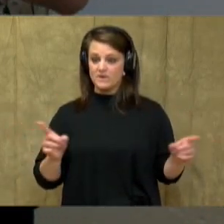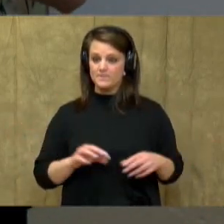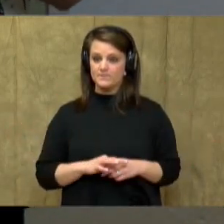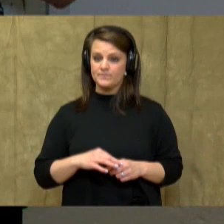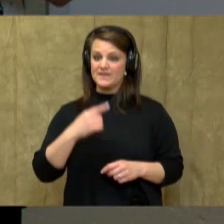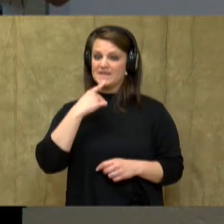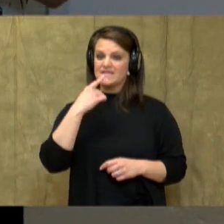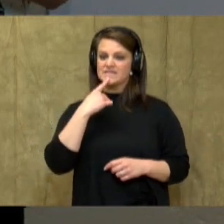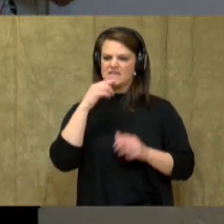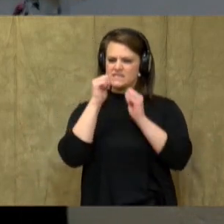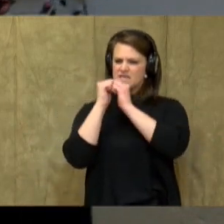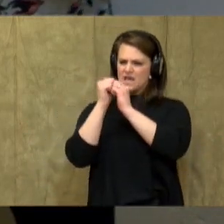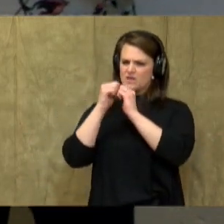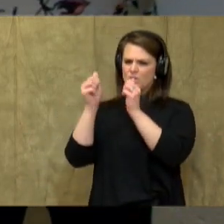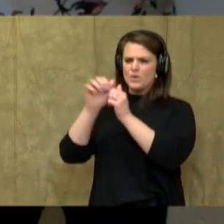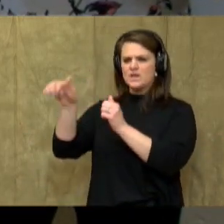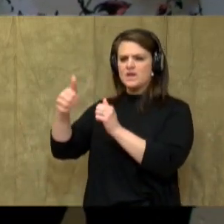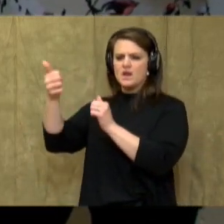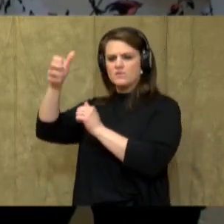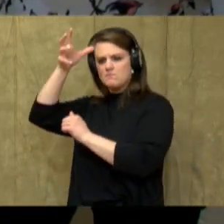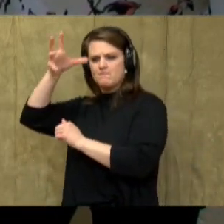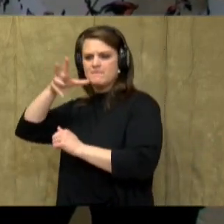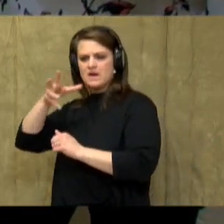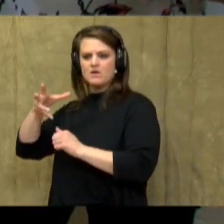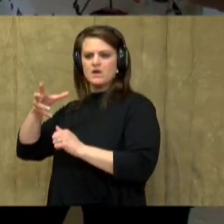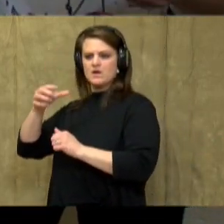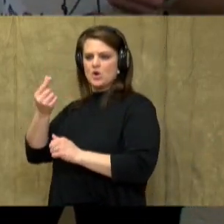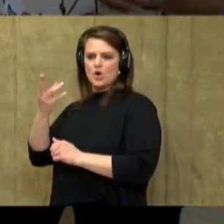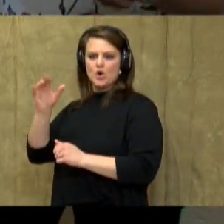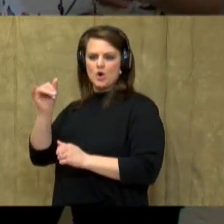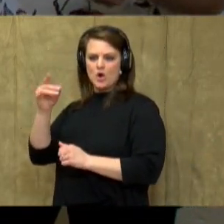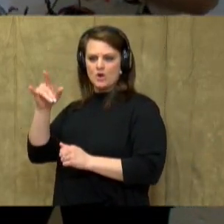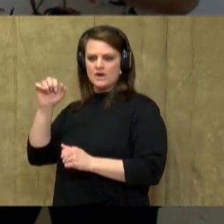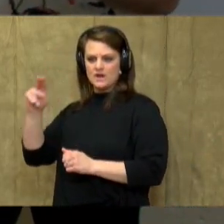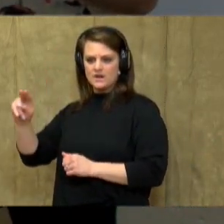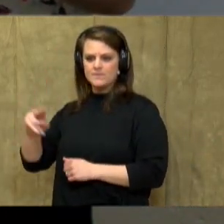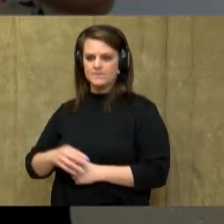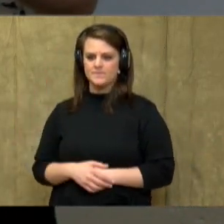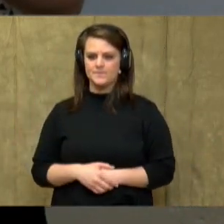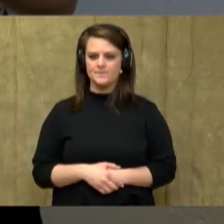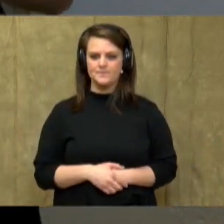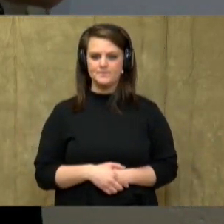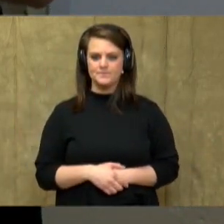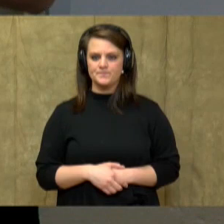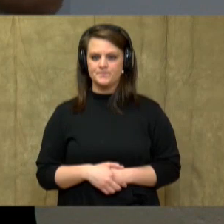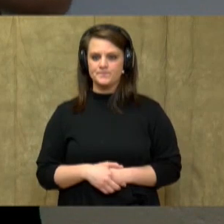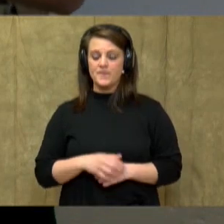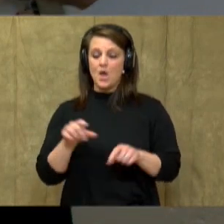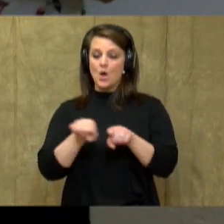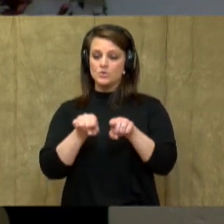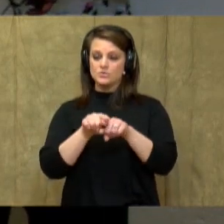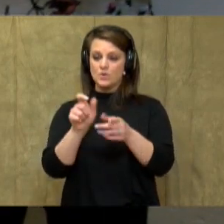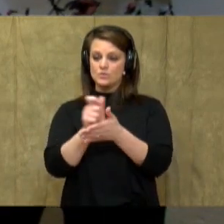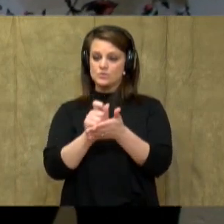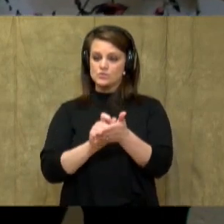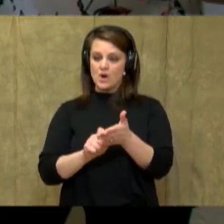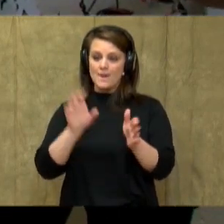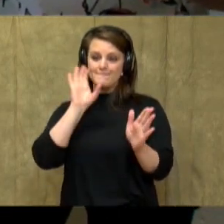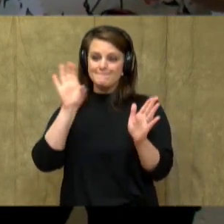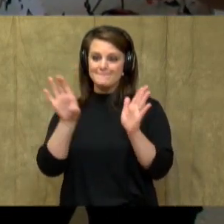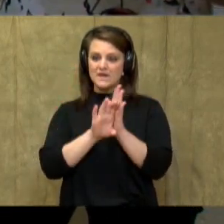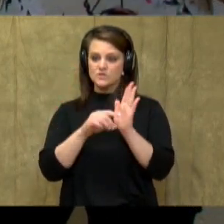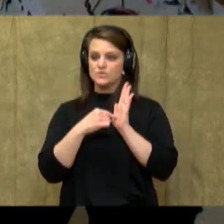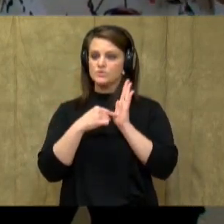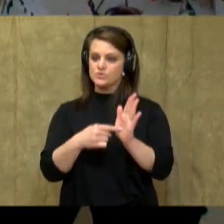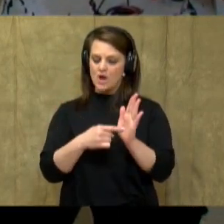says brainstorm together, so you can do this with a parent, a guardian, or maybe a sibling. I want you to also draw a picture and illustrate